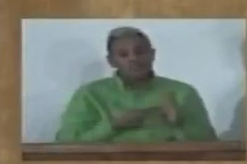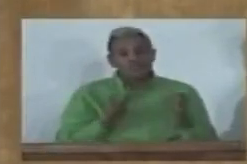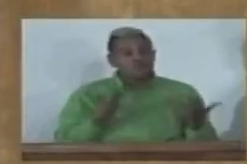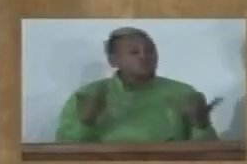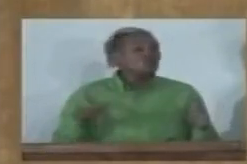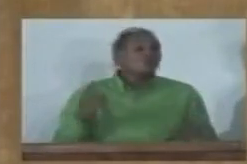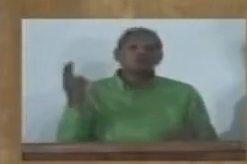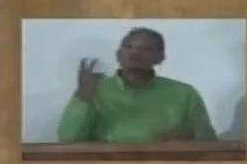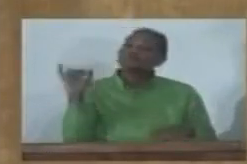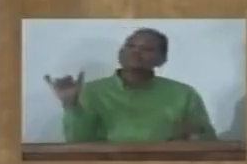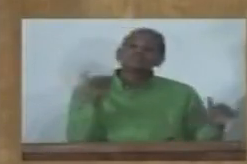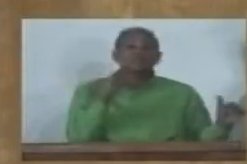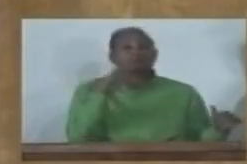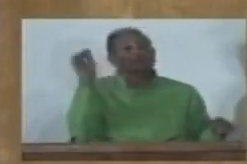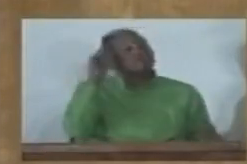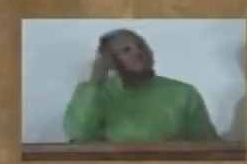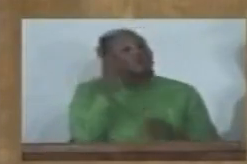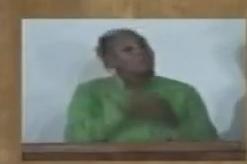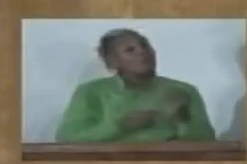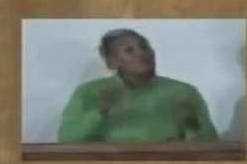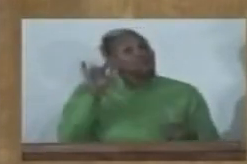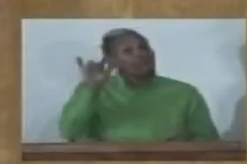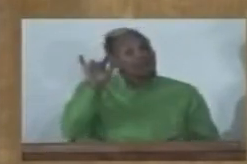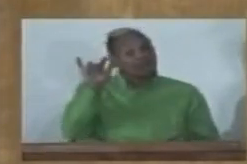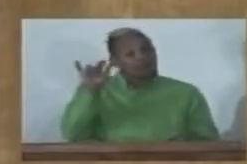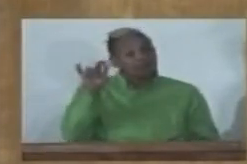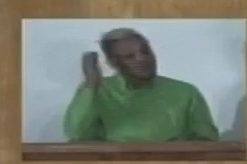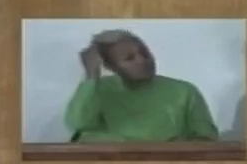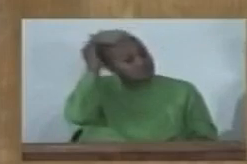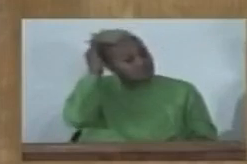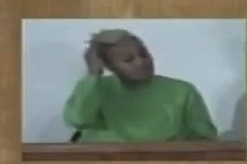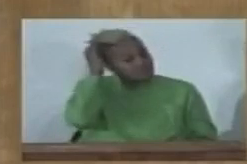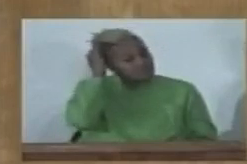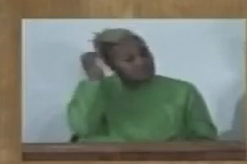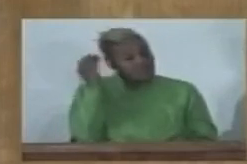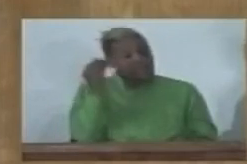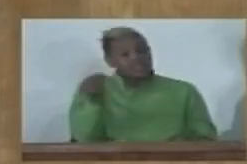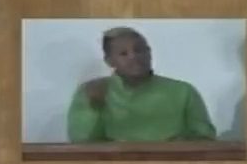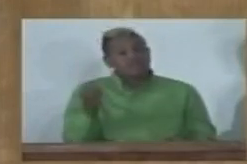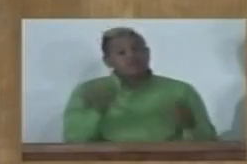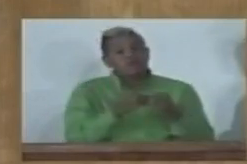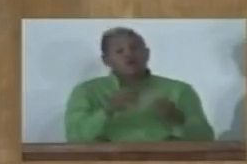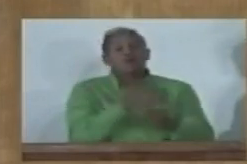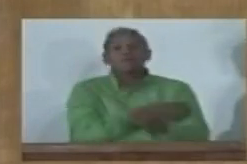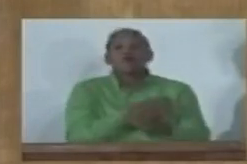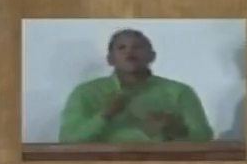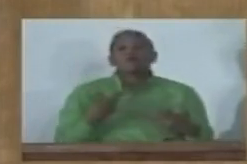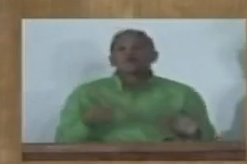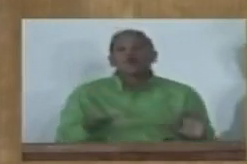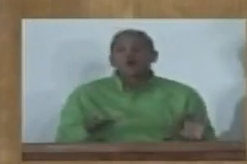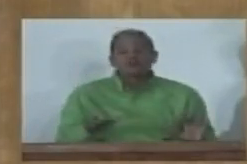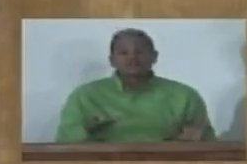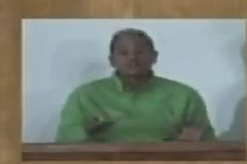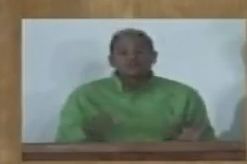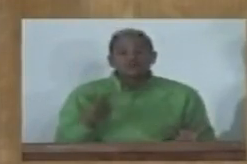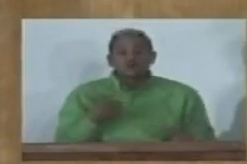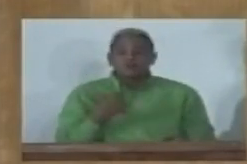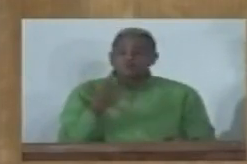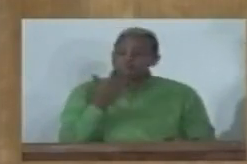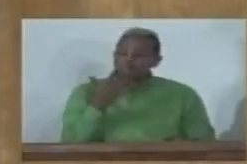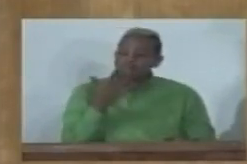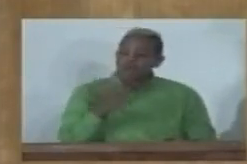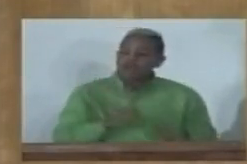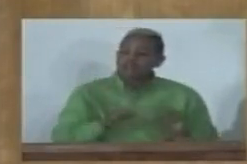for both airports, because we give them more power than we need to have. Would have preferred a